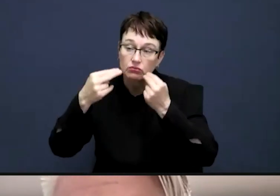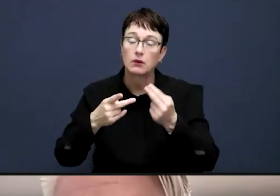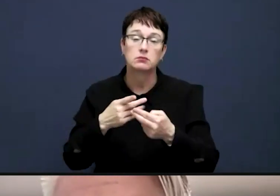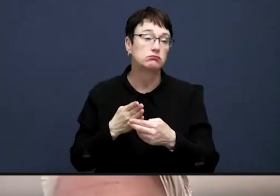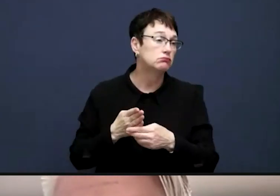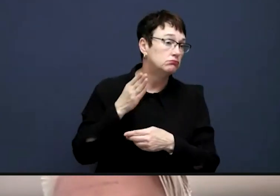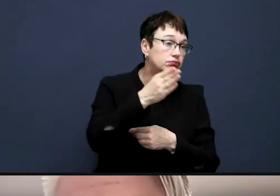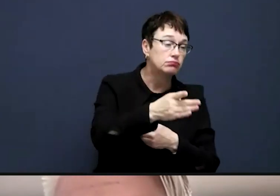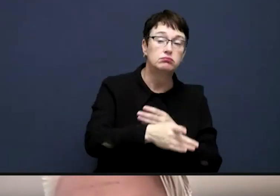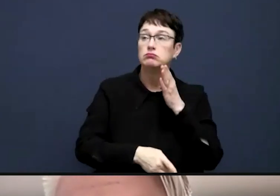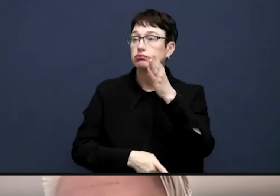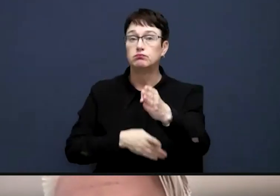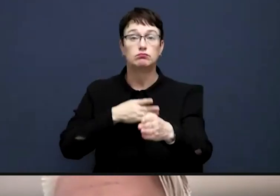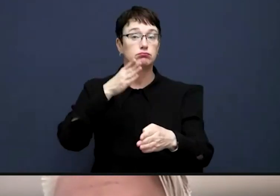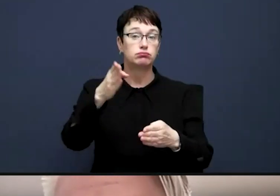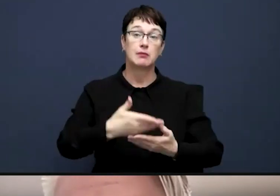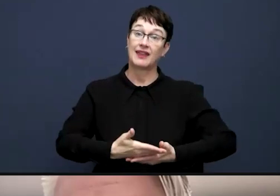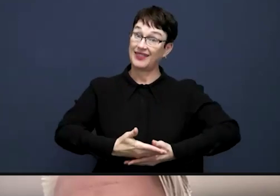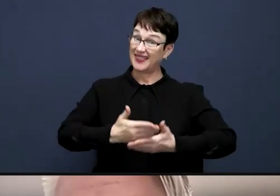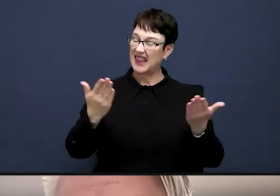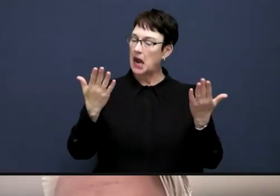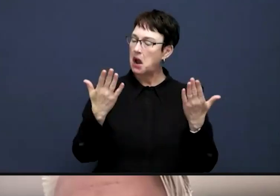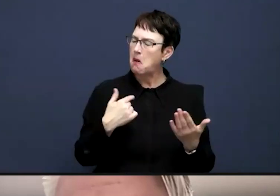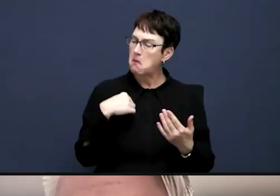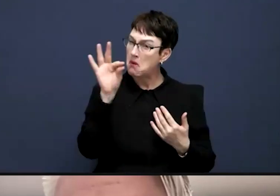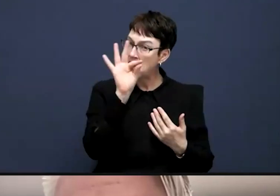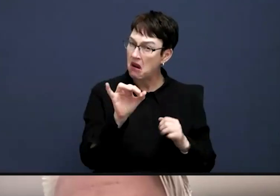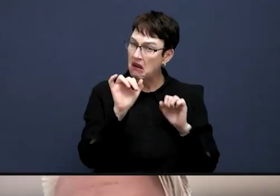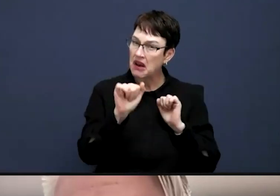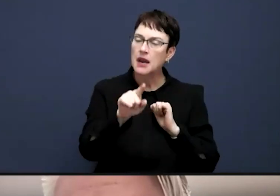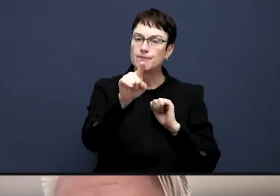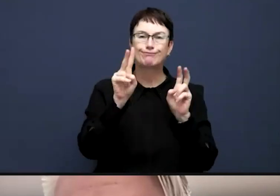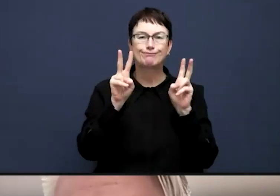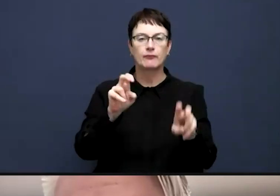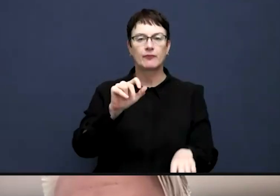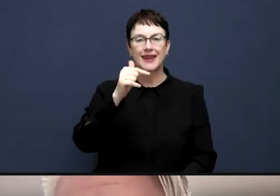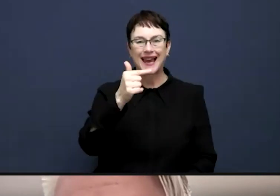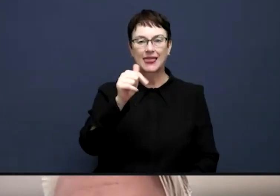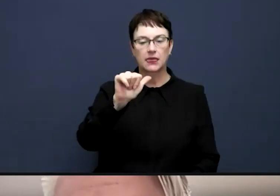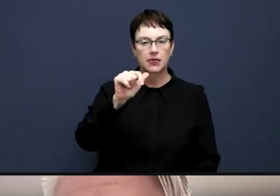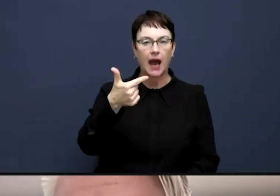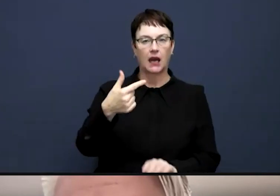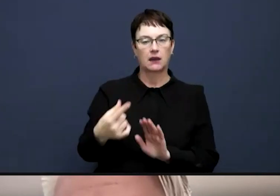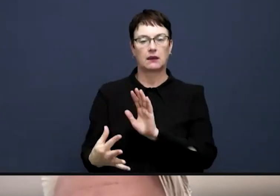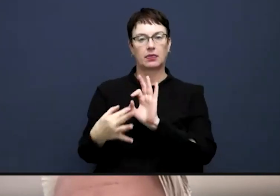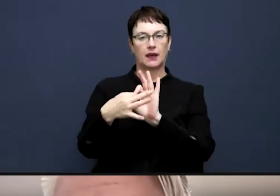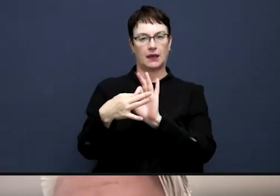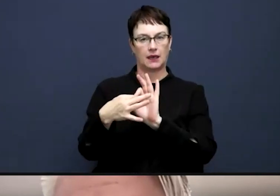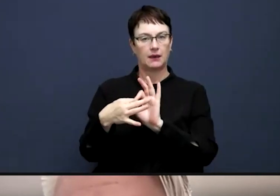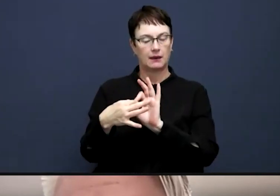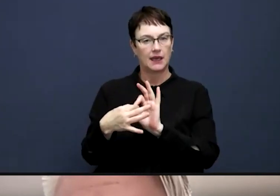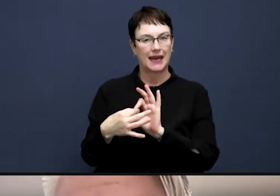you know, to have like a special tag to find those handicapped or